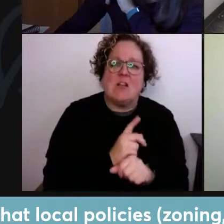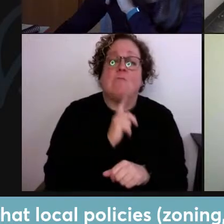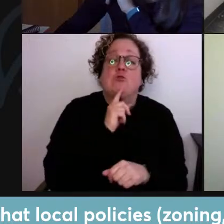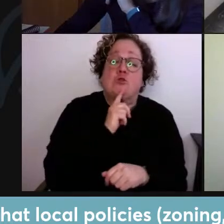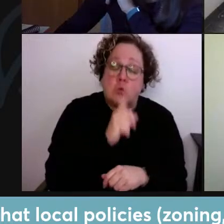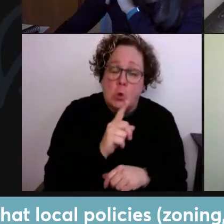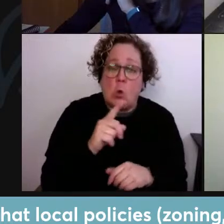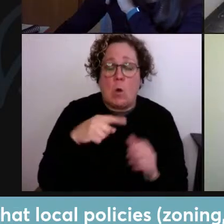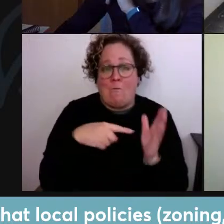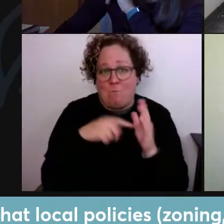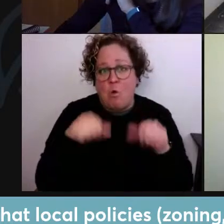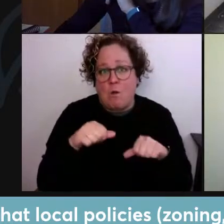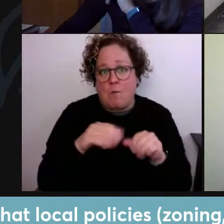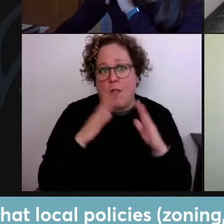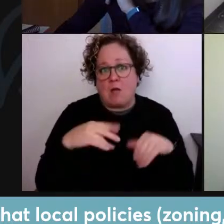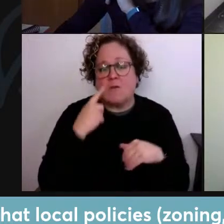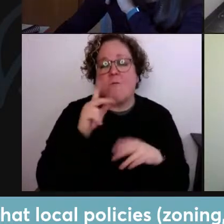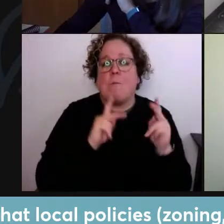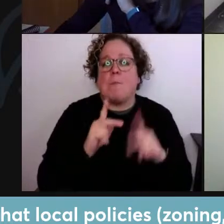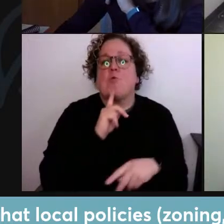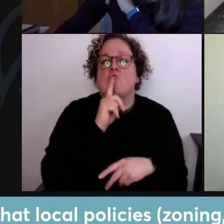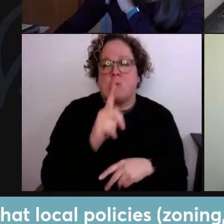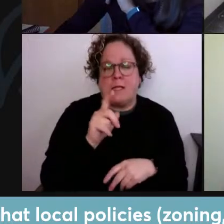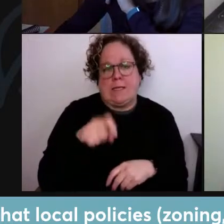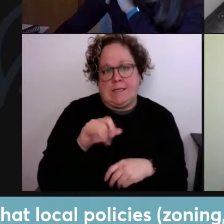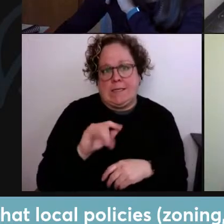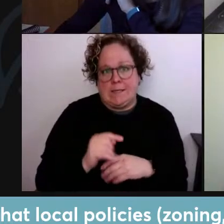those who most need it.